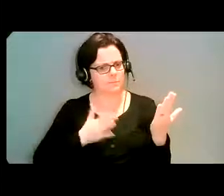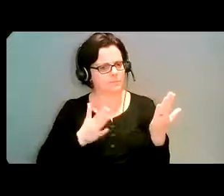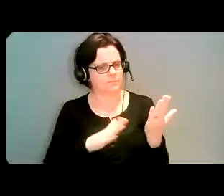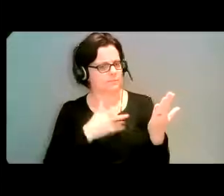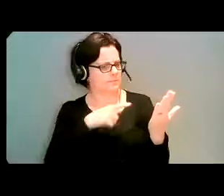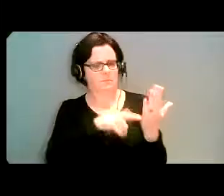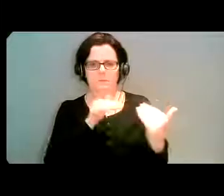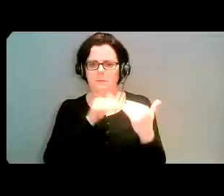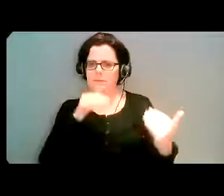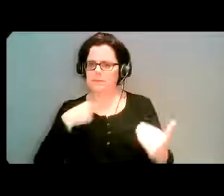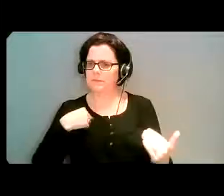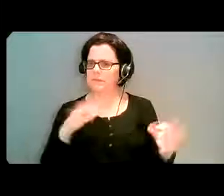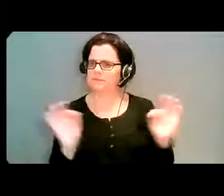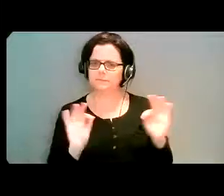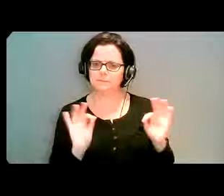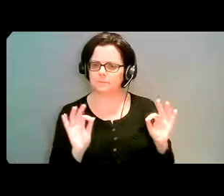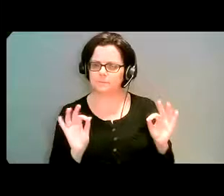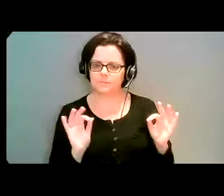people here on this call